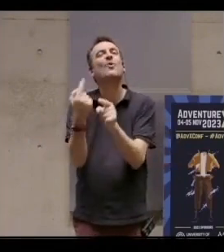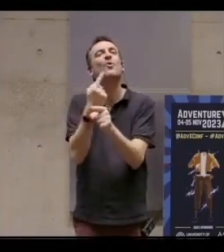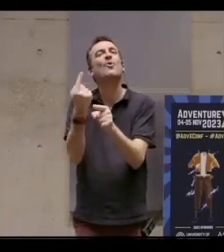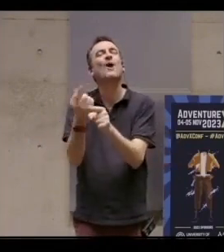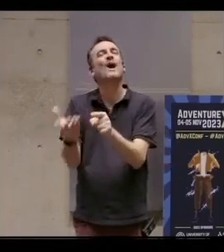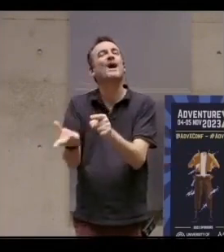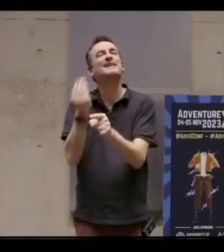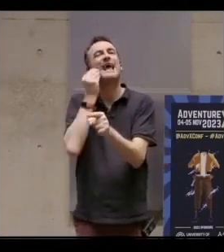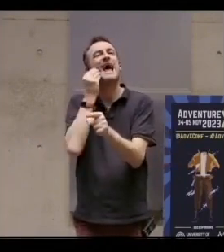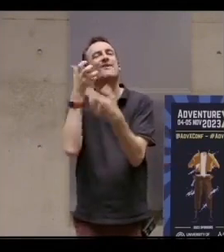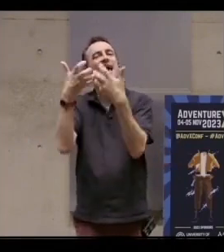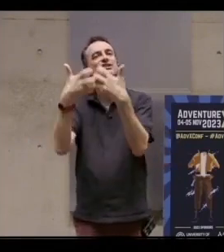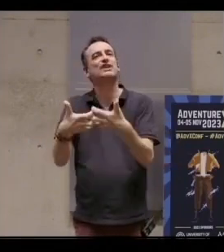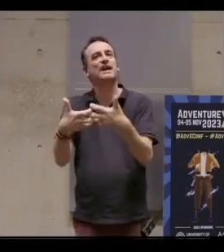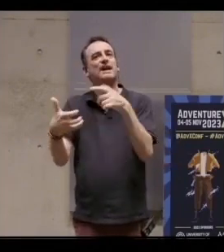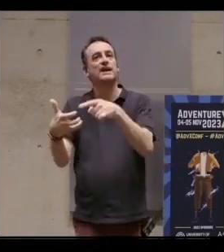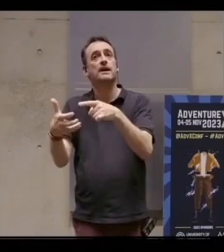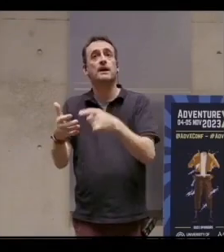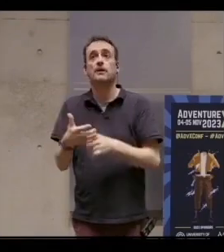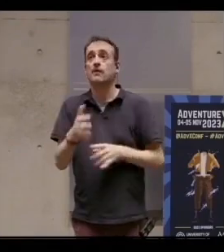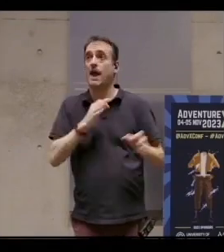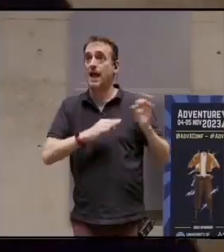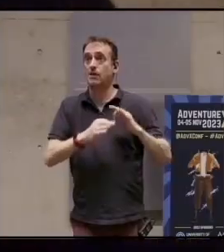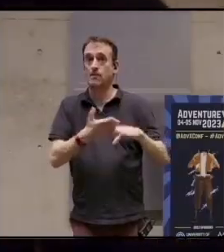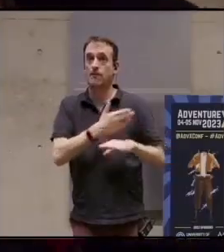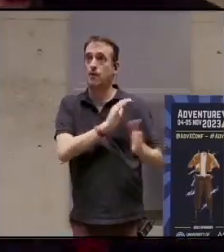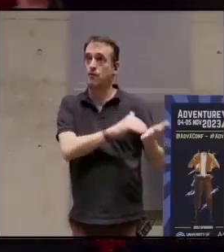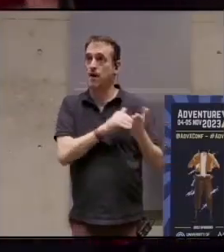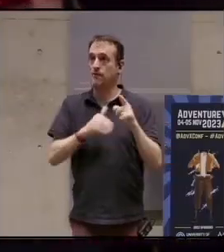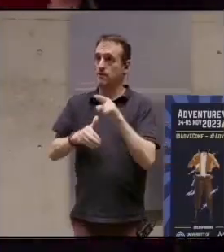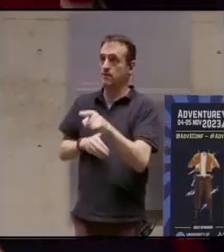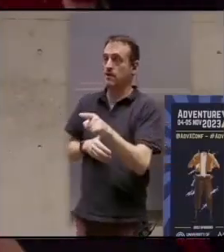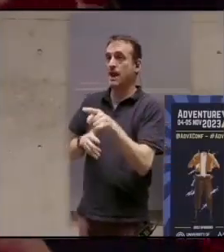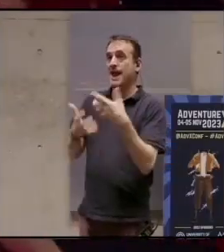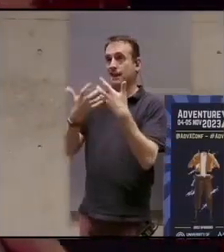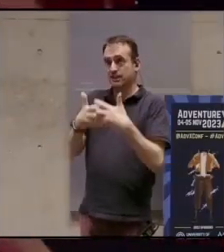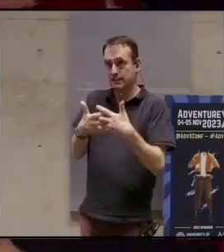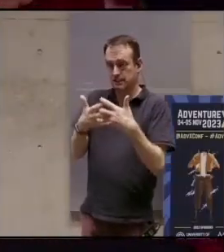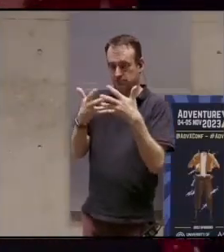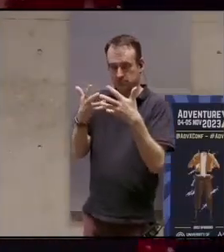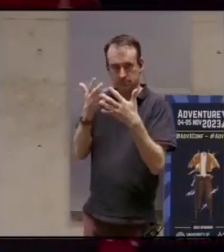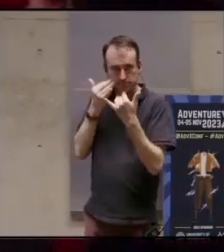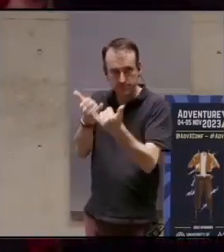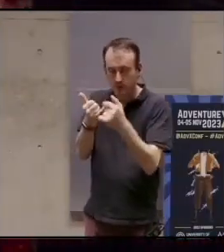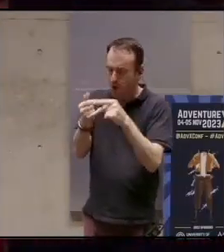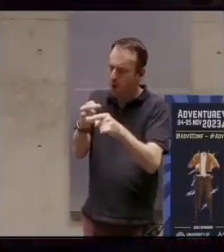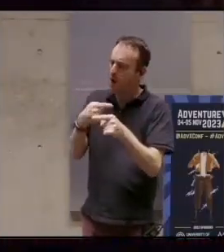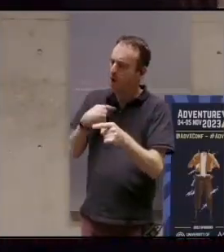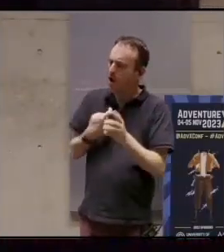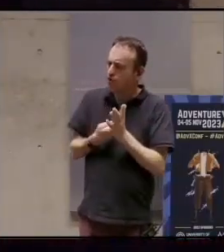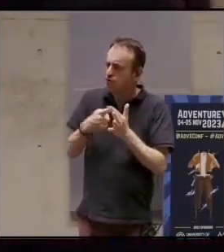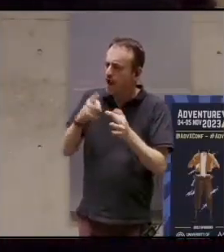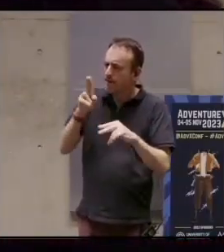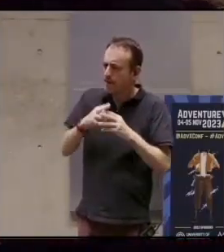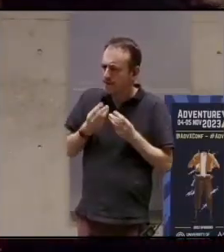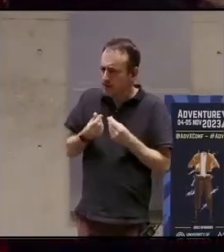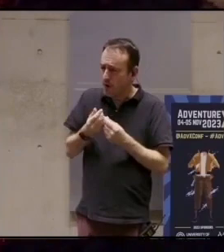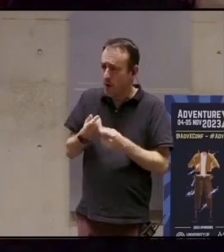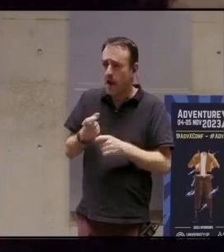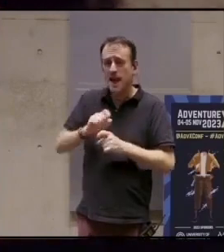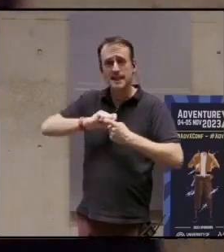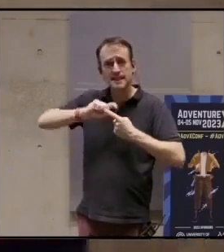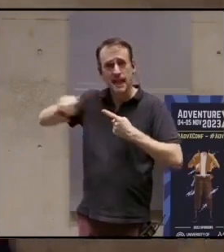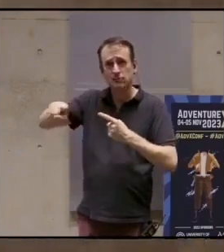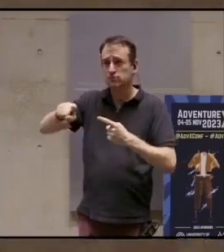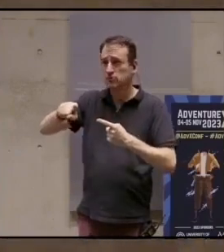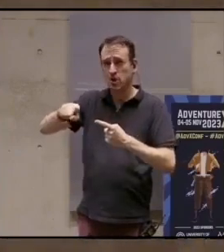you're going to set up before the actor's arrival. So you're going to confirm that the reference material that I talked about that you sent them already, you sent them several days